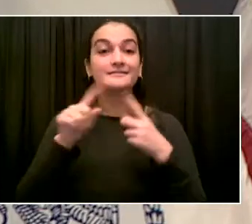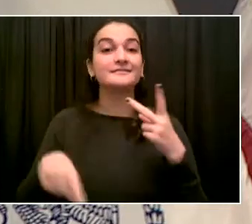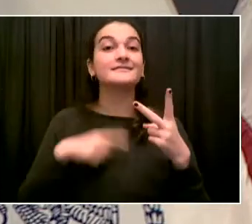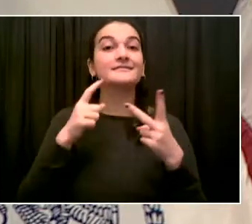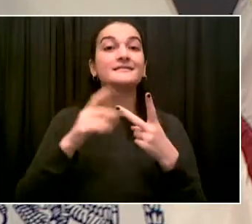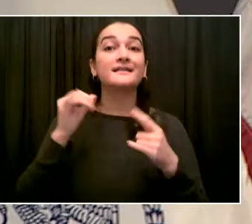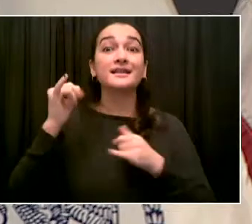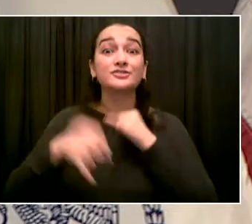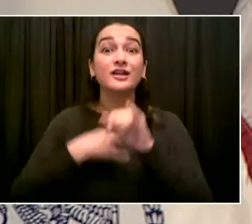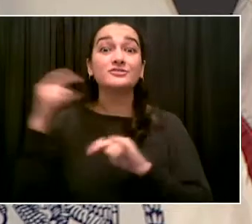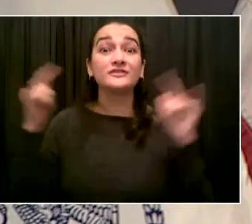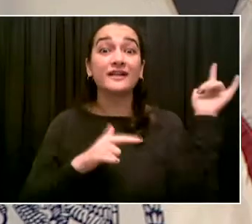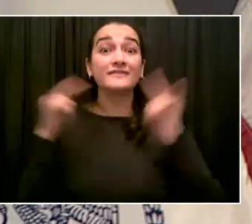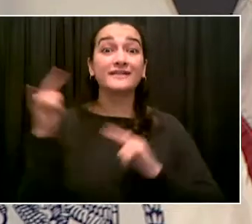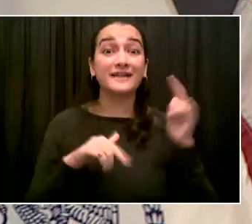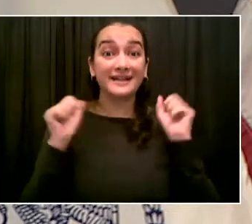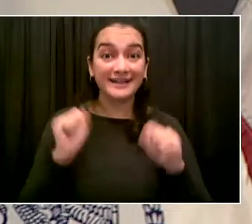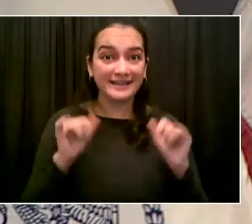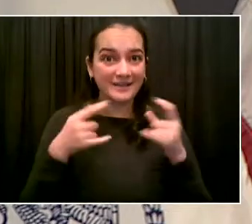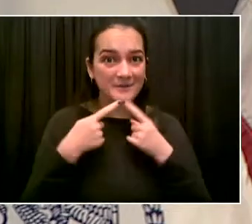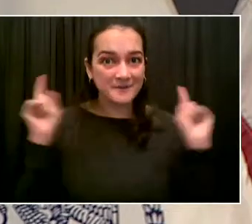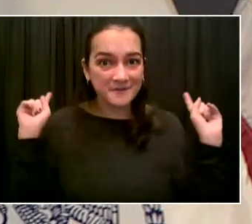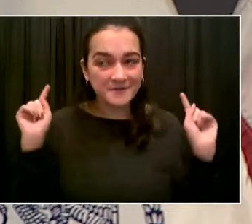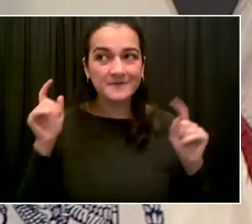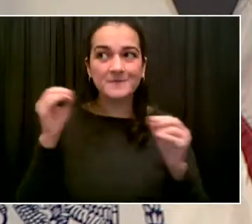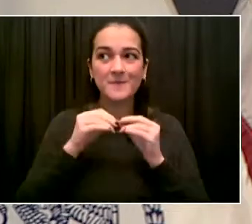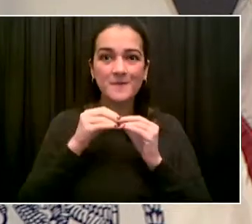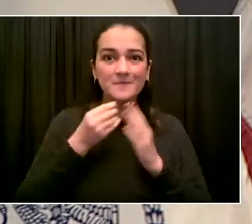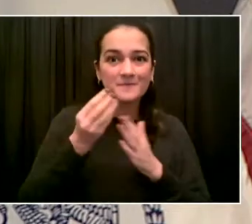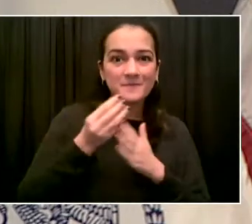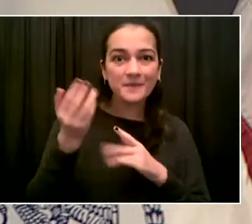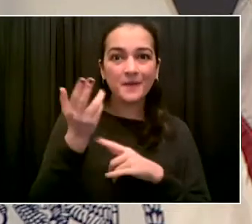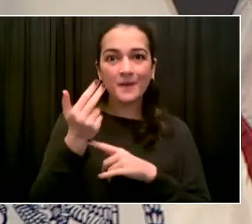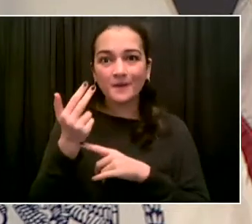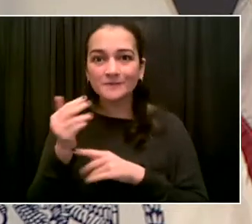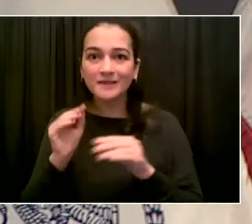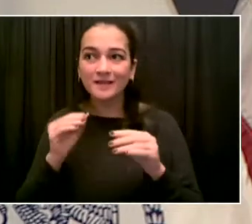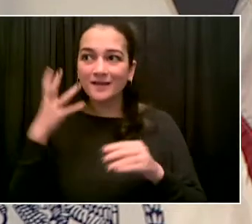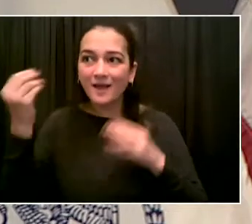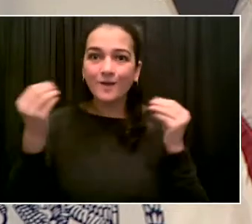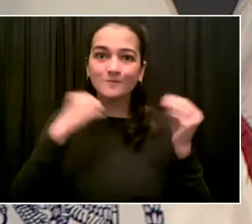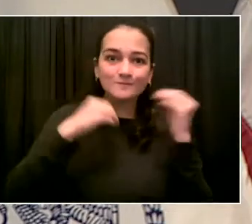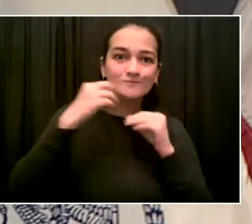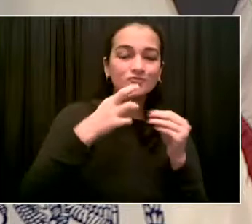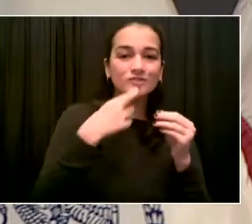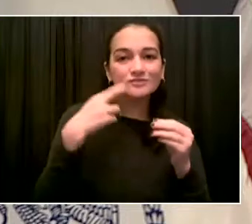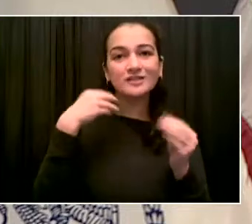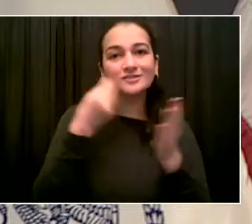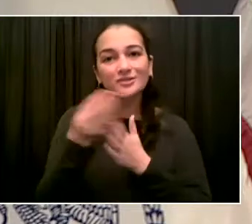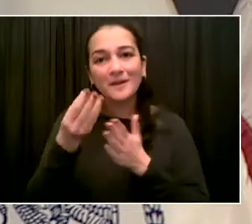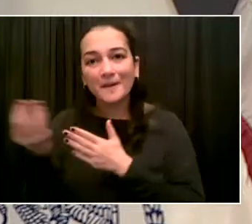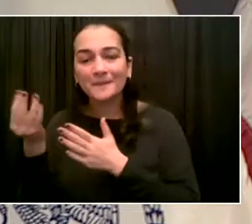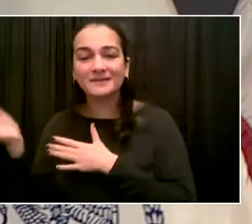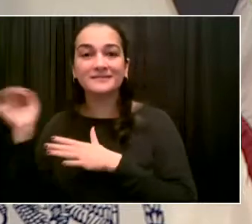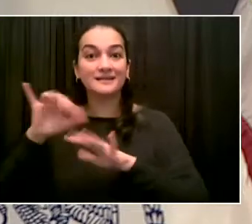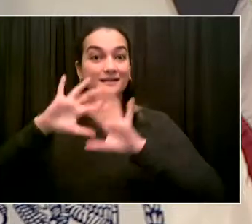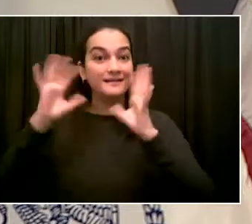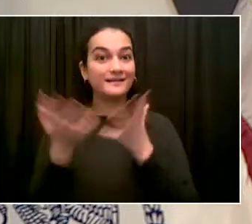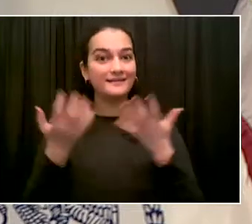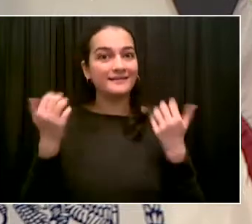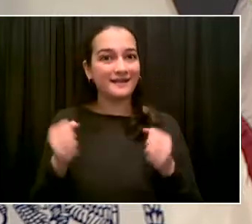the hotels starting to fill up, people coming out in the streets, participating in the life of the city. That's because you all went and got vaccinated. We